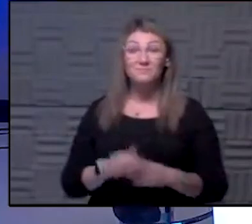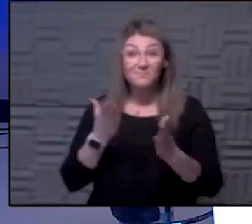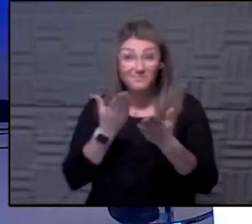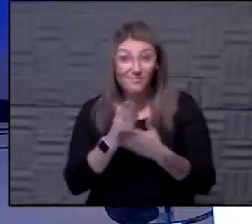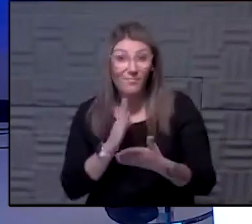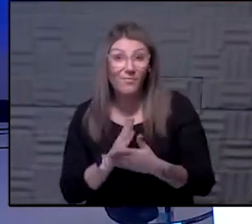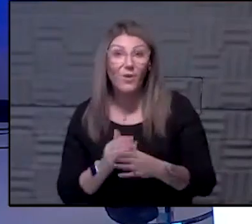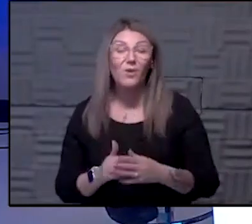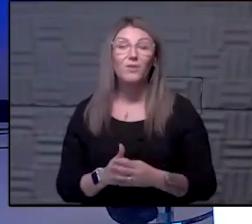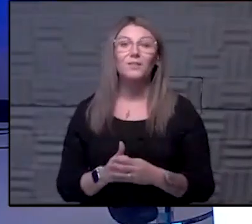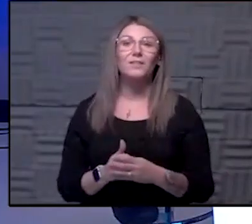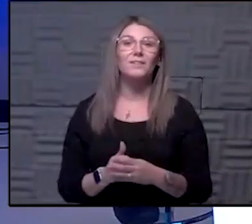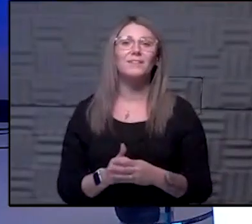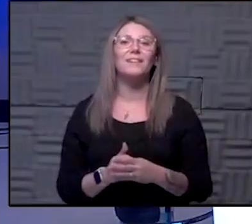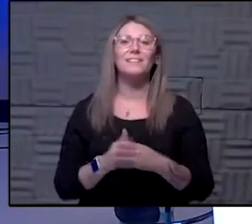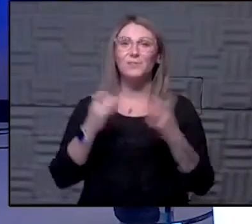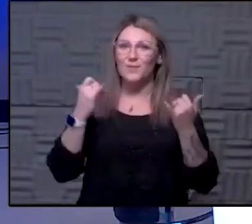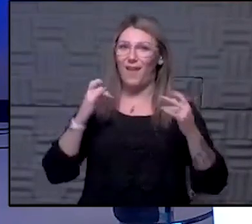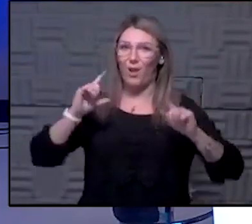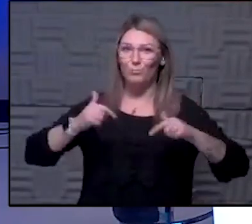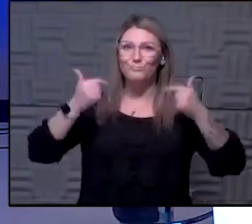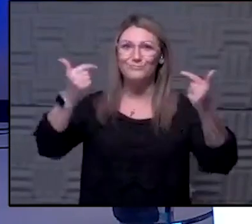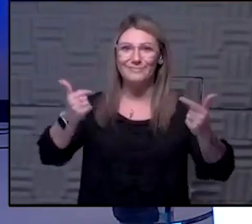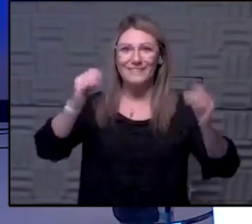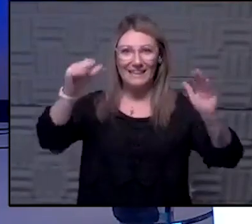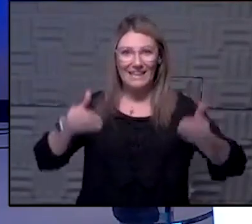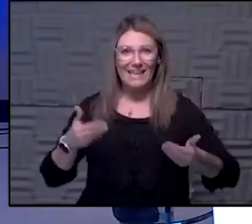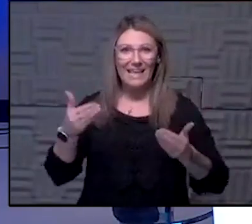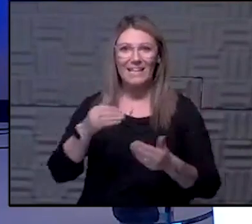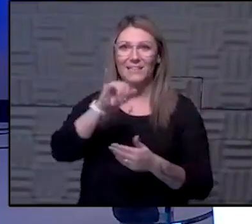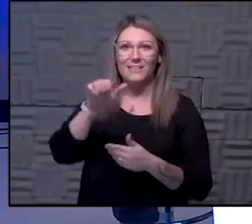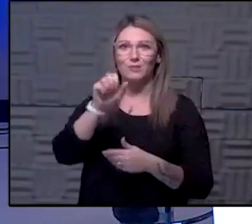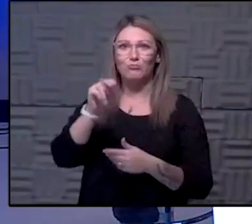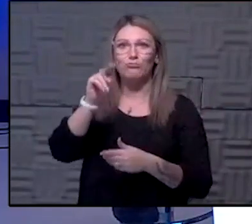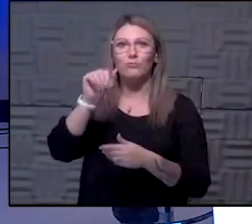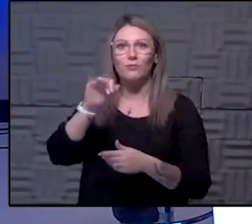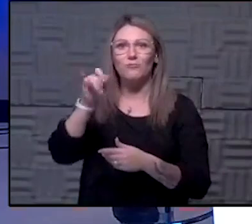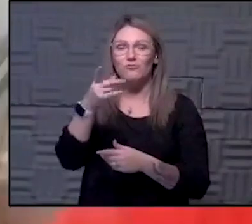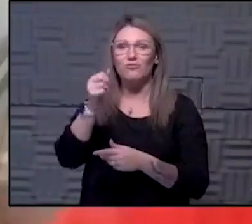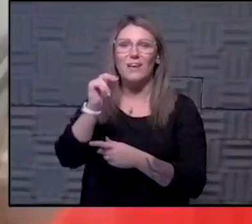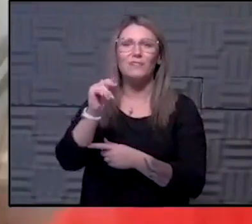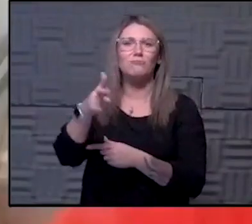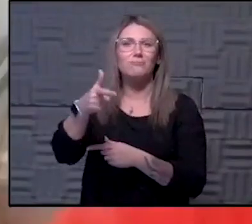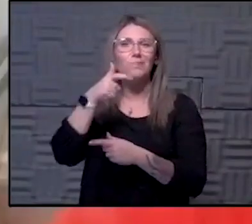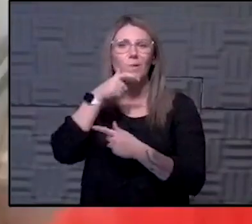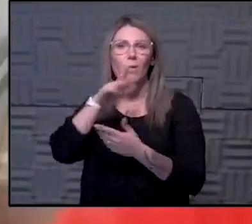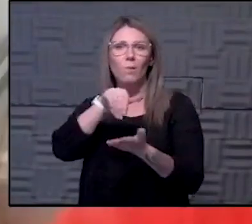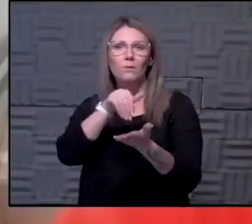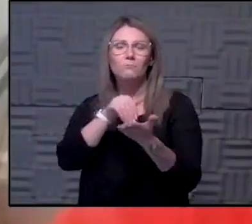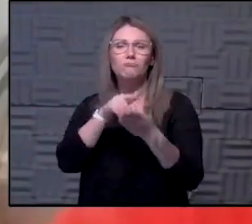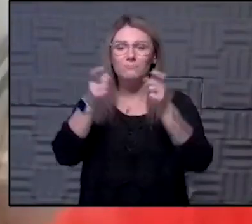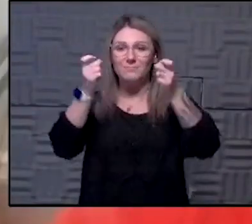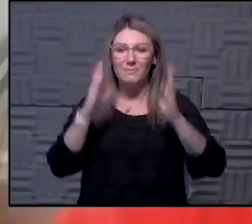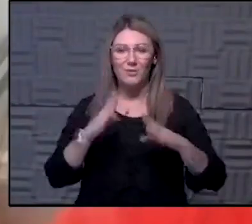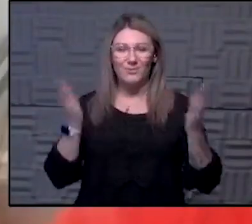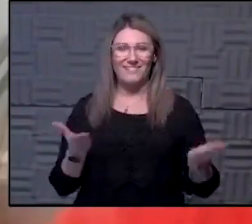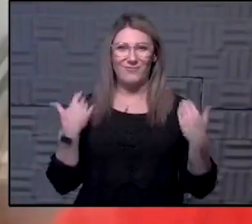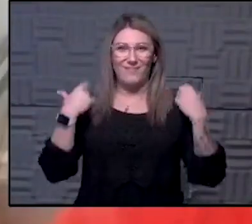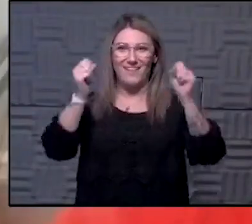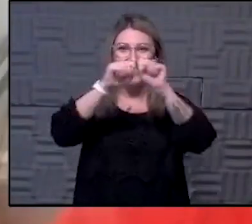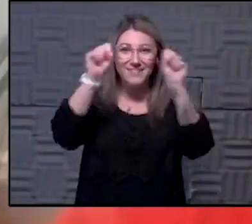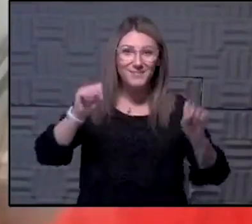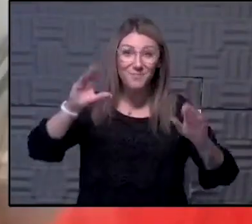right, let's turn to our guests. Jana Jackson is a call center manager here at the health system. Jana,